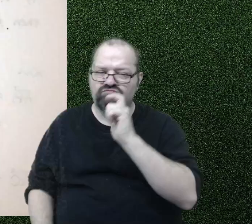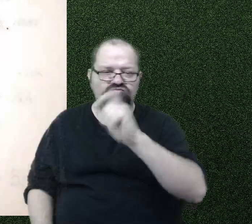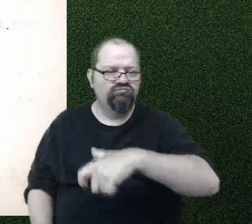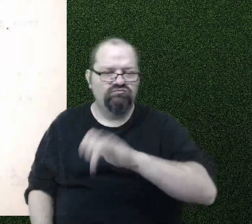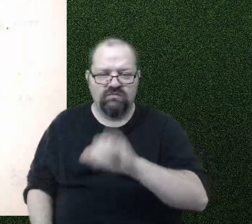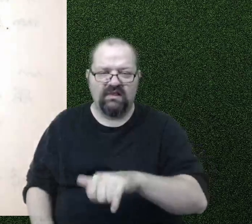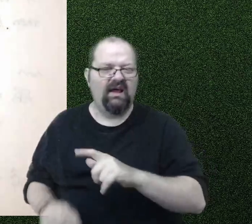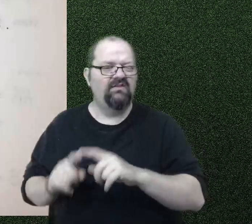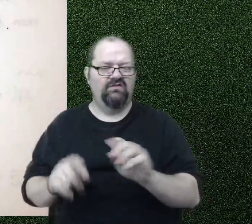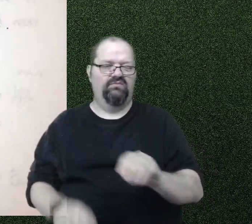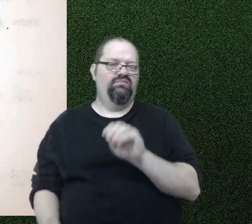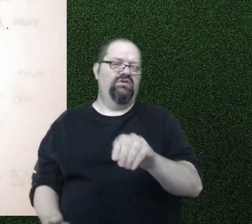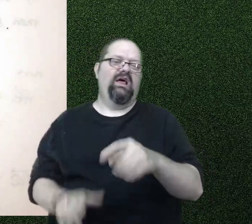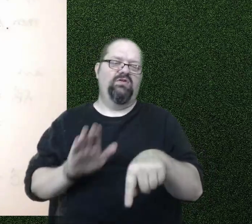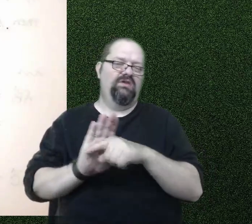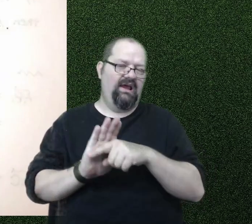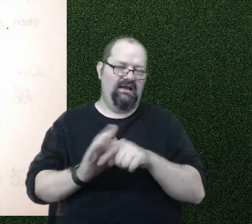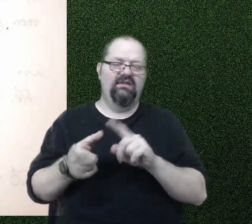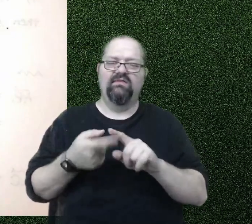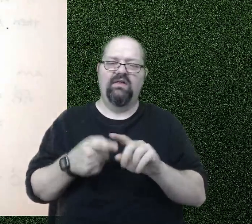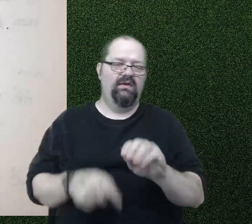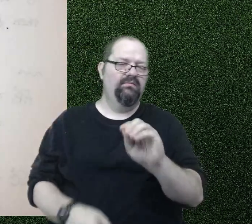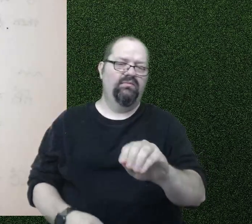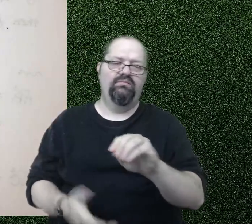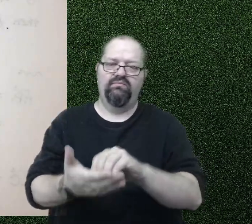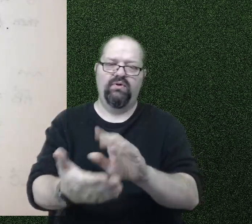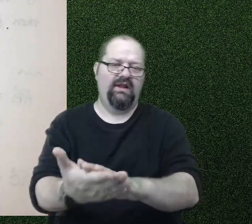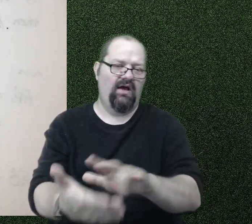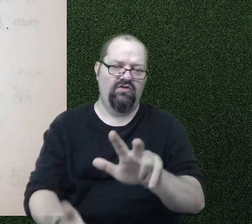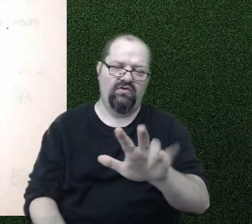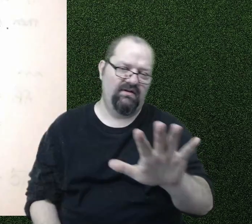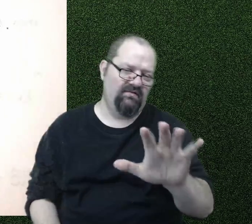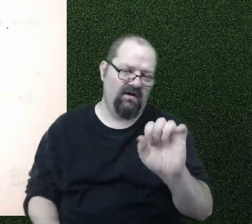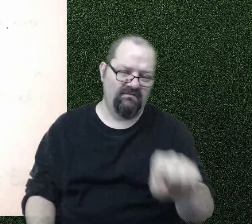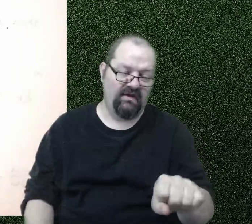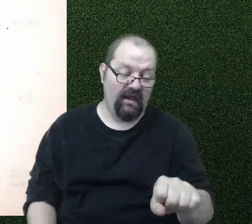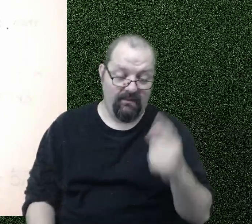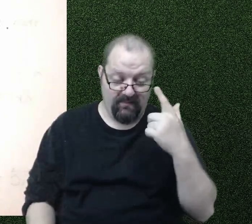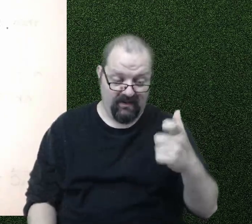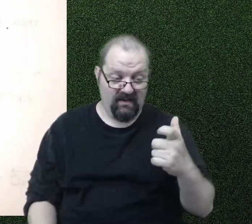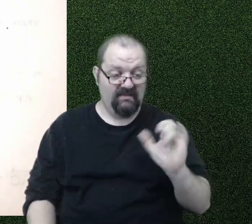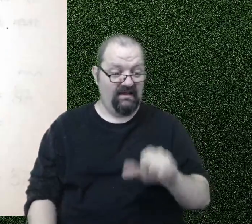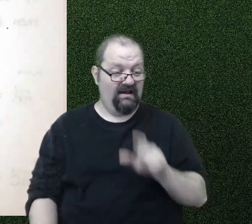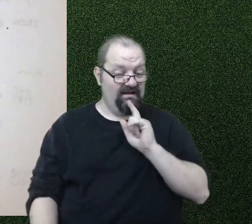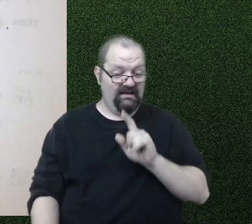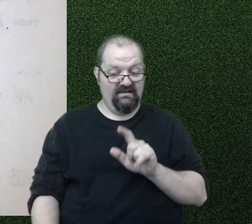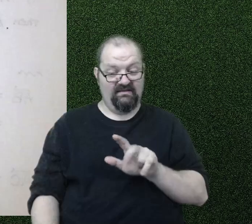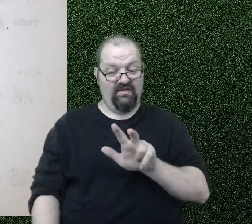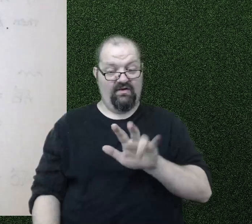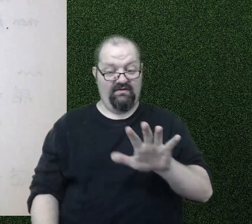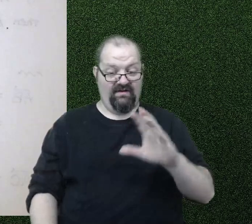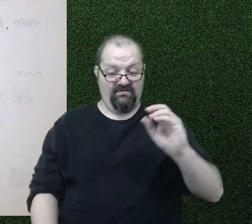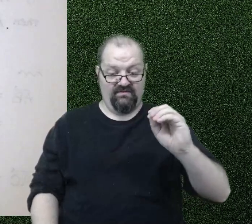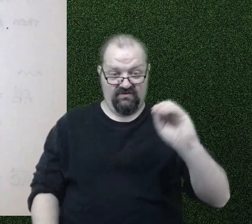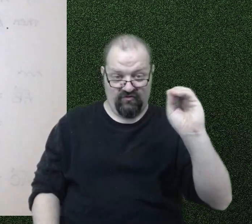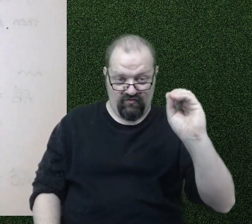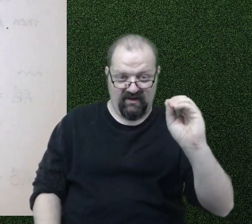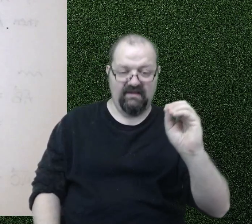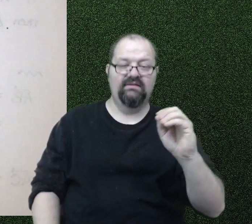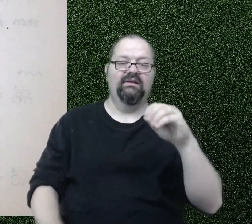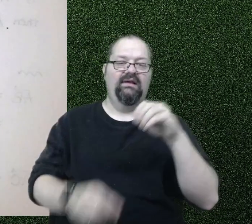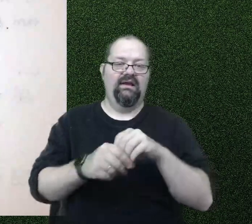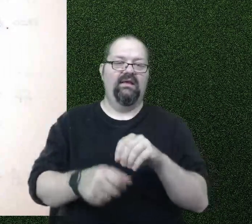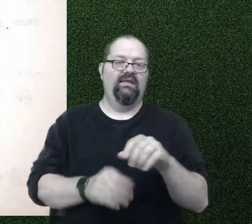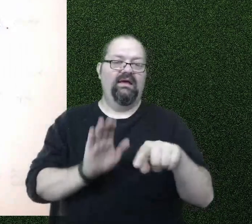negative takes care of the fact that that's over there, as opposed to that angle that's that one over there. So